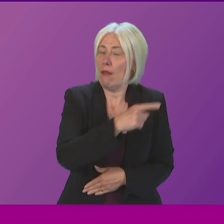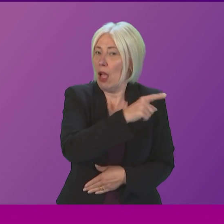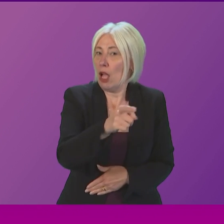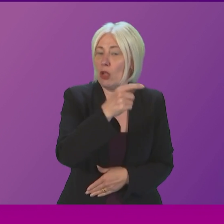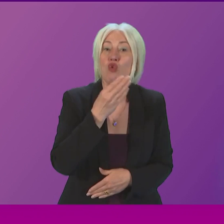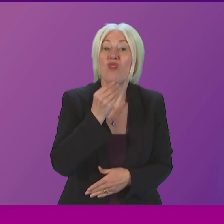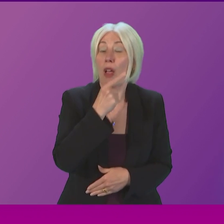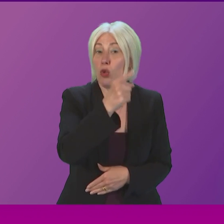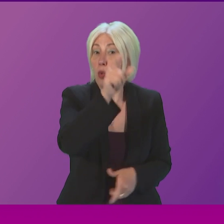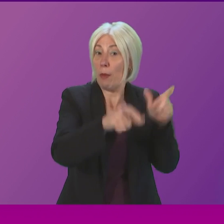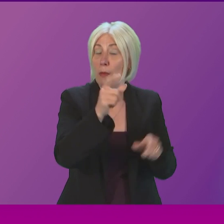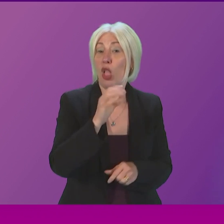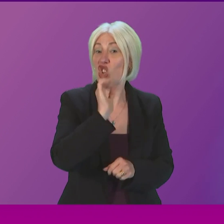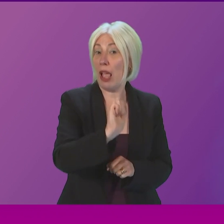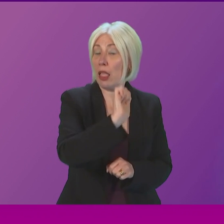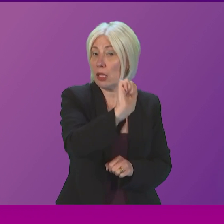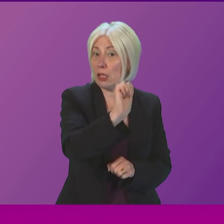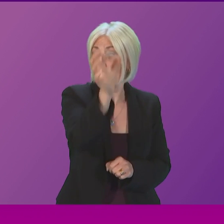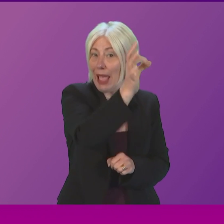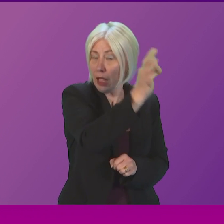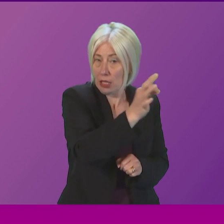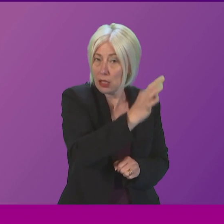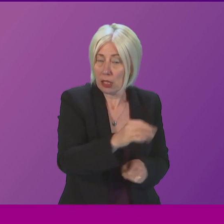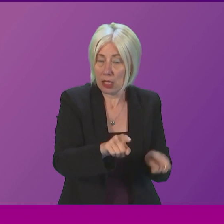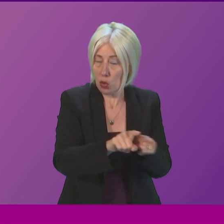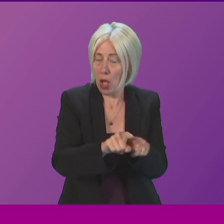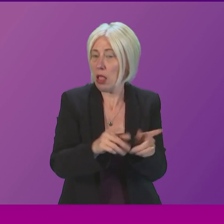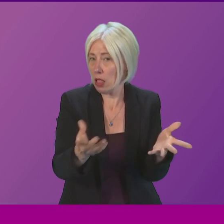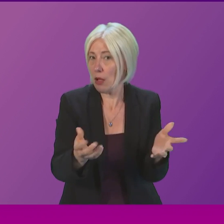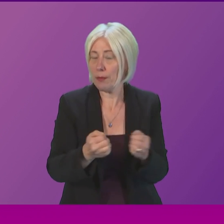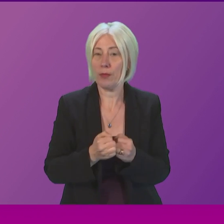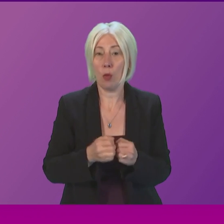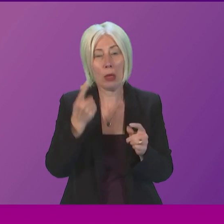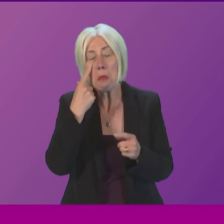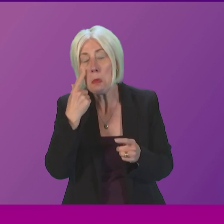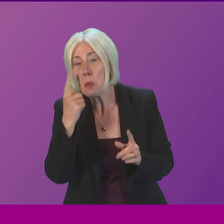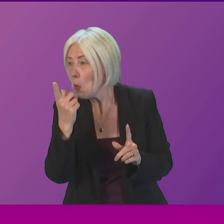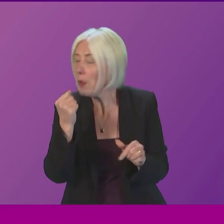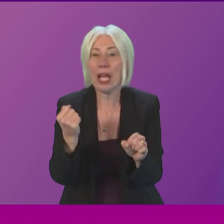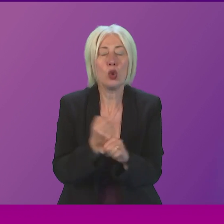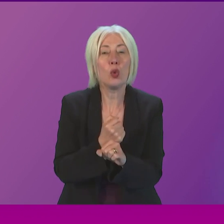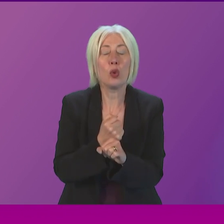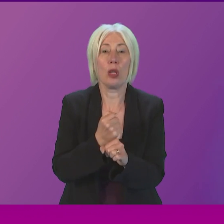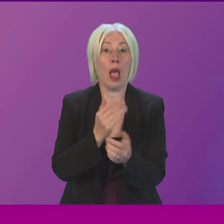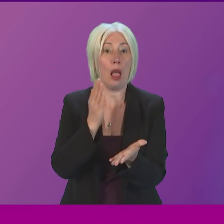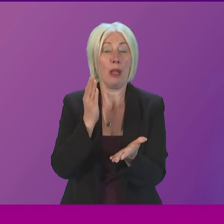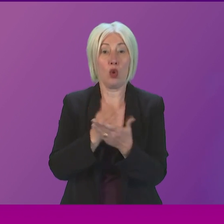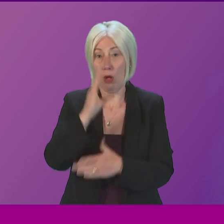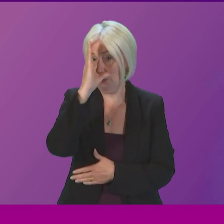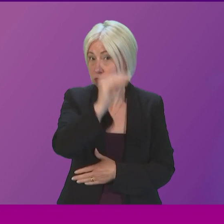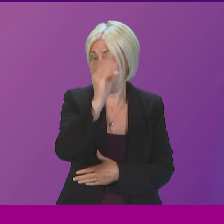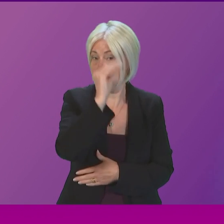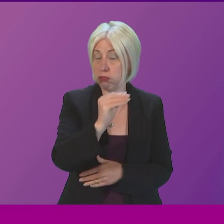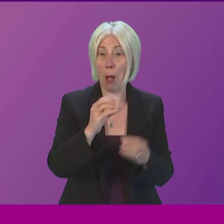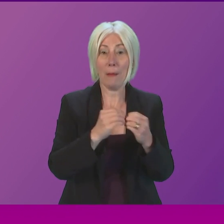use to Shetlanders, to island communities, and we will see what can be done in that regard, and I'll ensure that we update